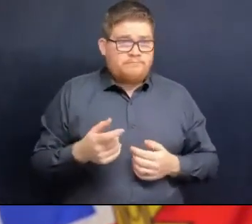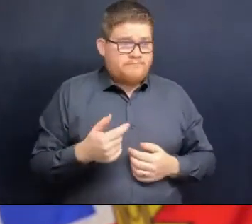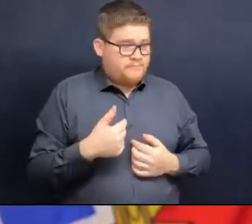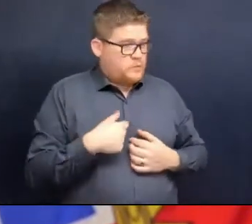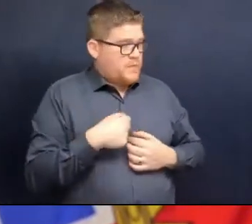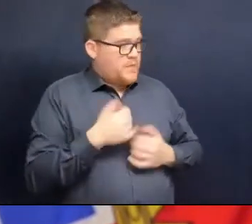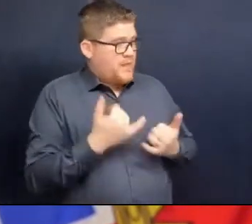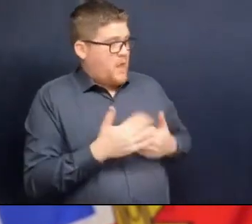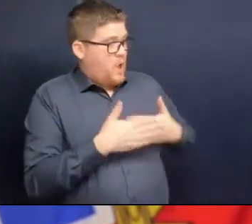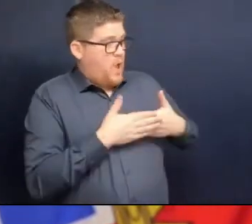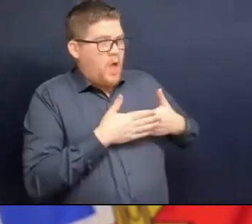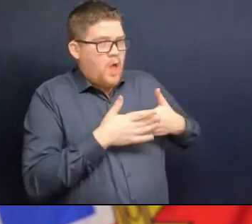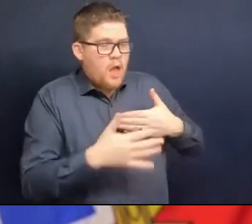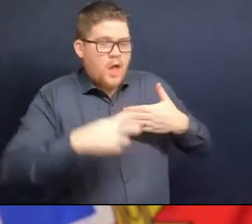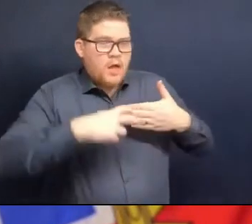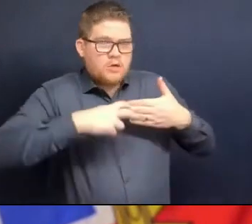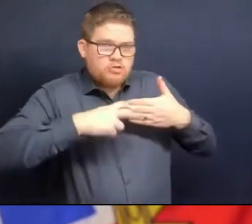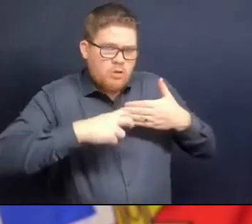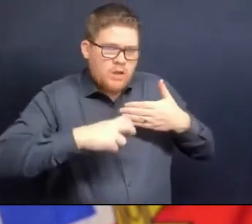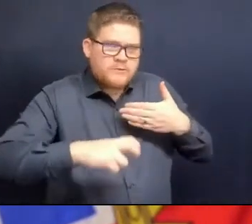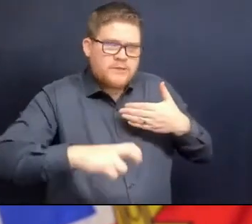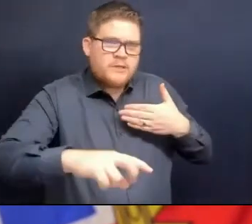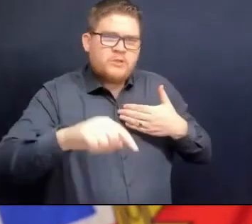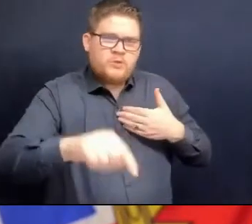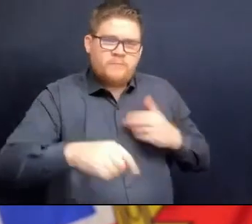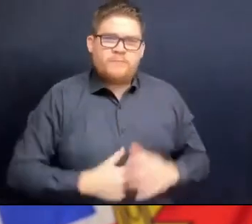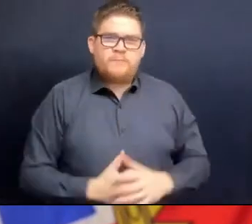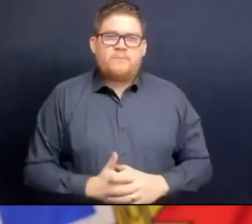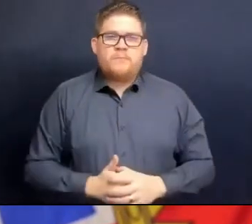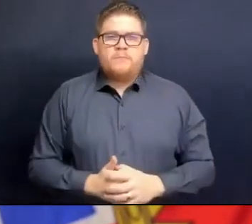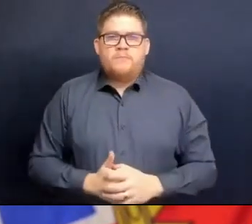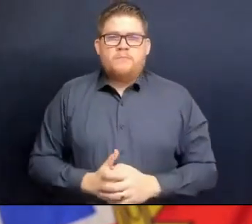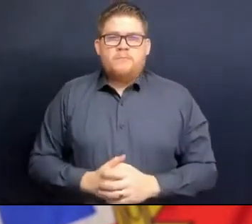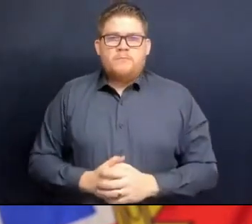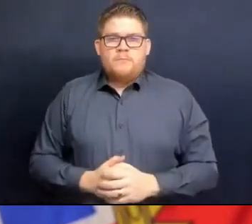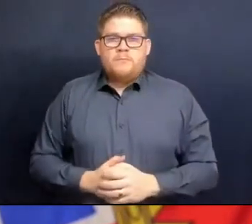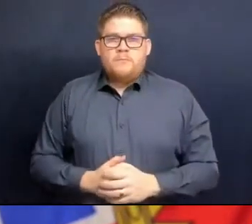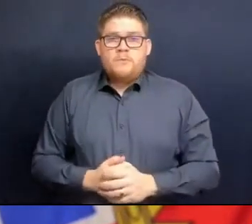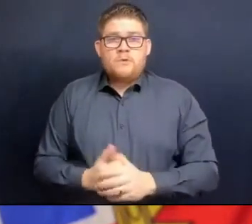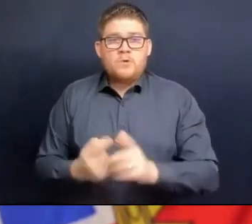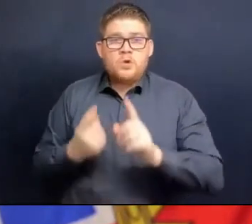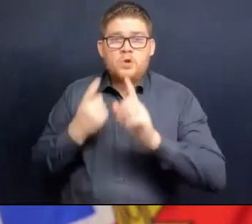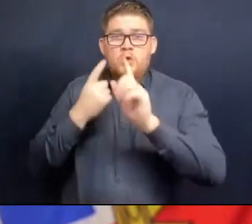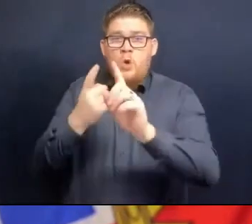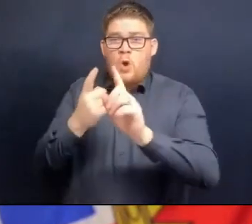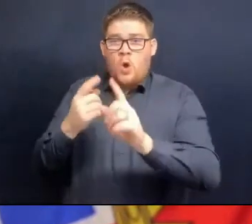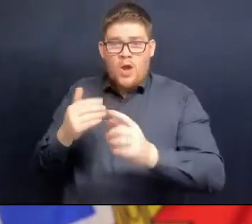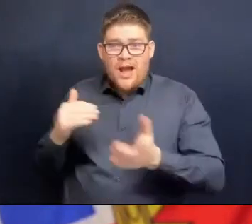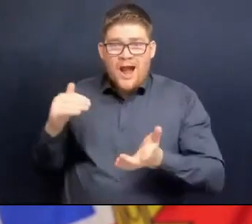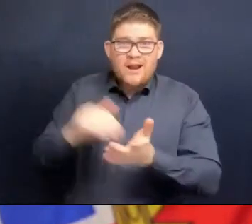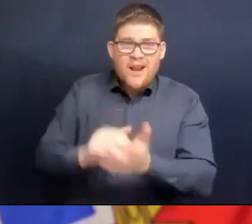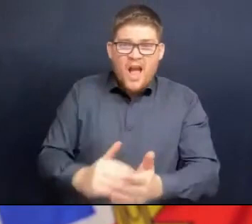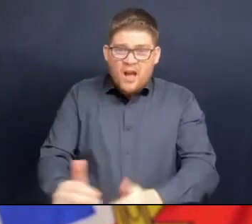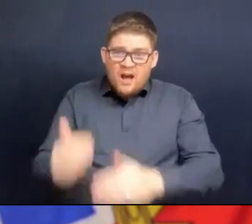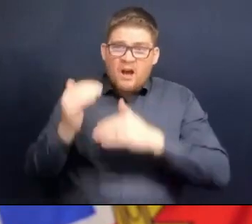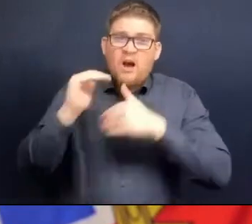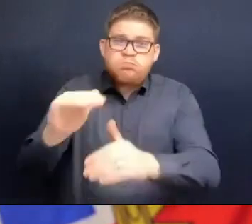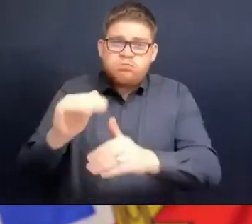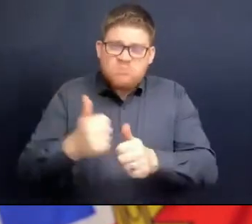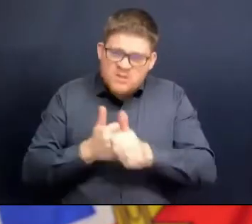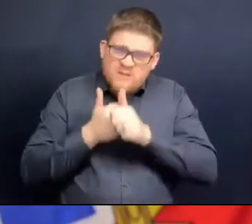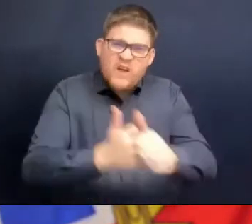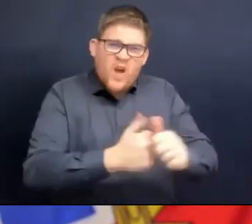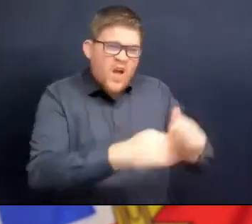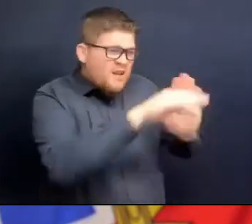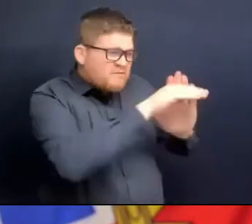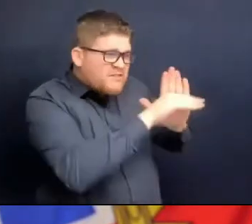period, is never having to go back to broad societal restrictions. And that's what we, you know, what